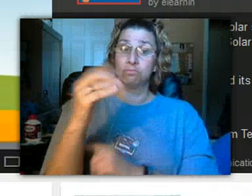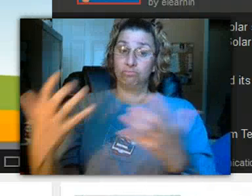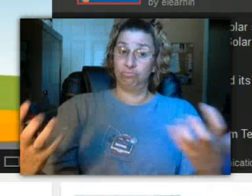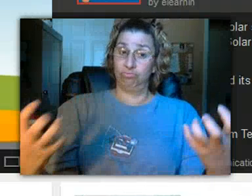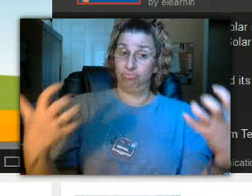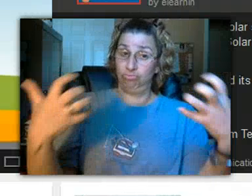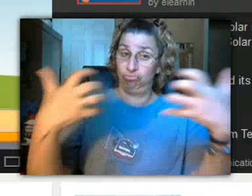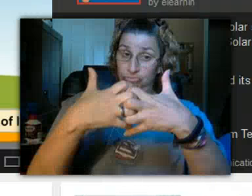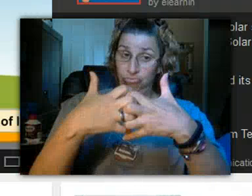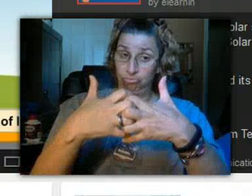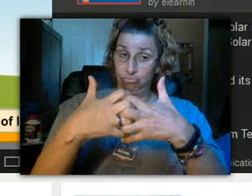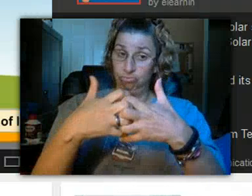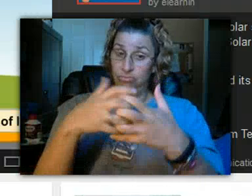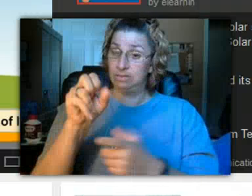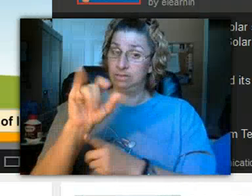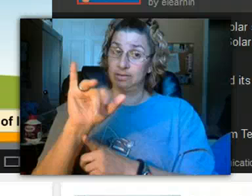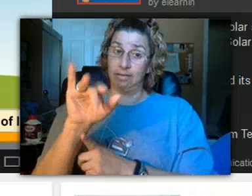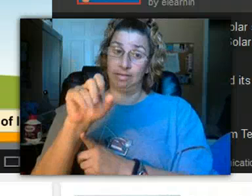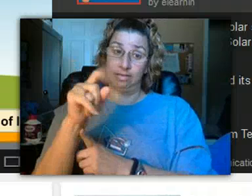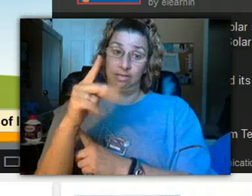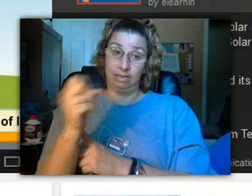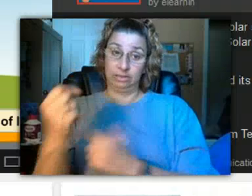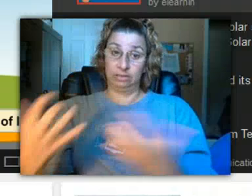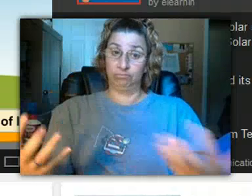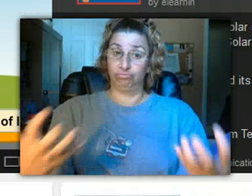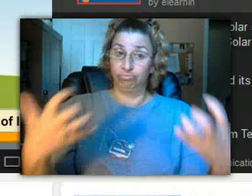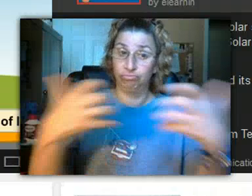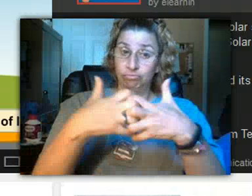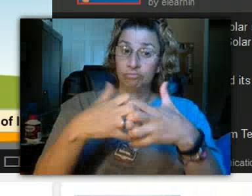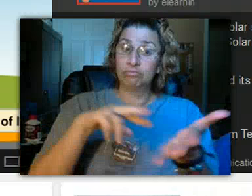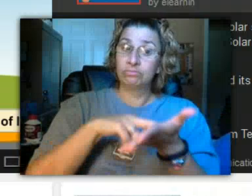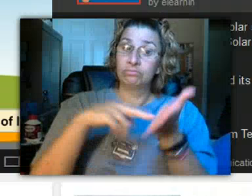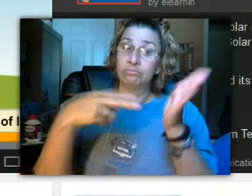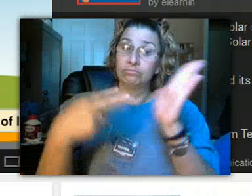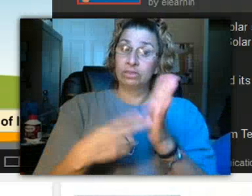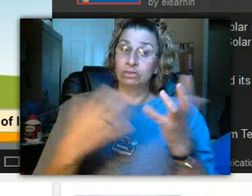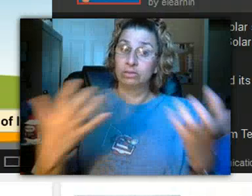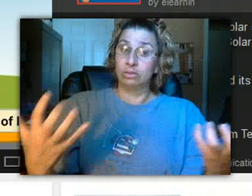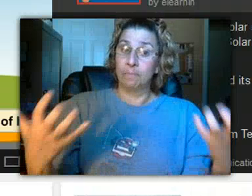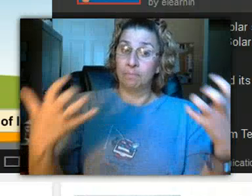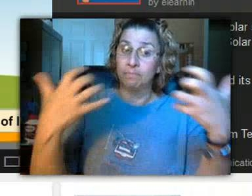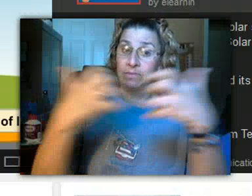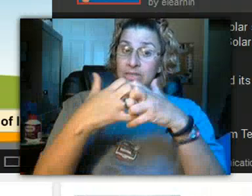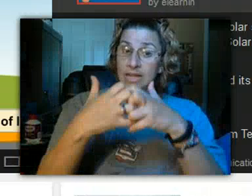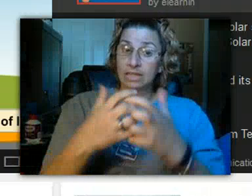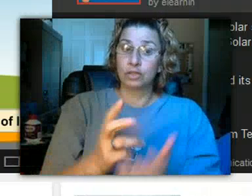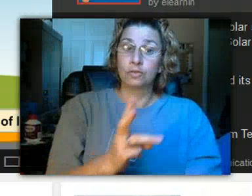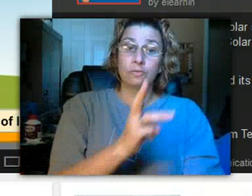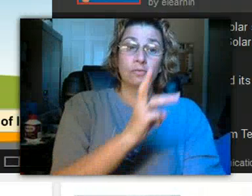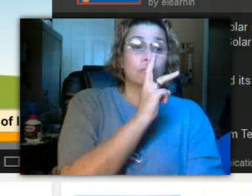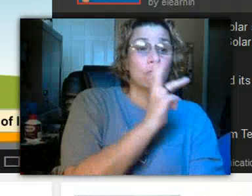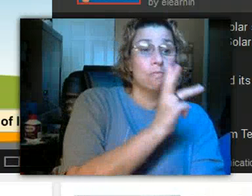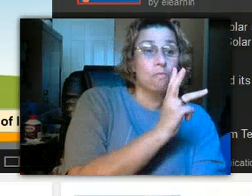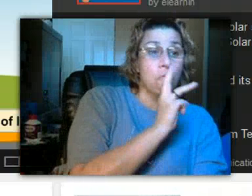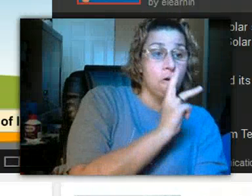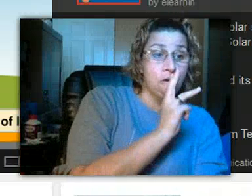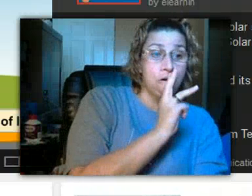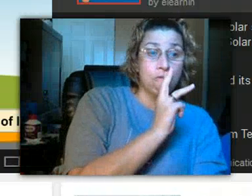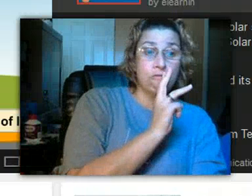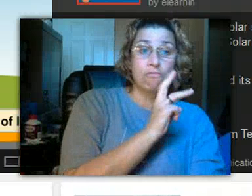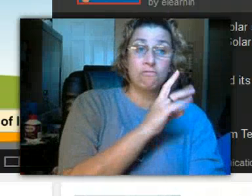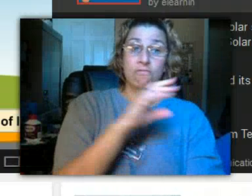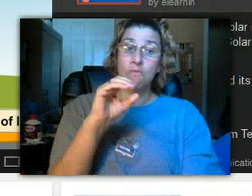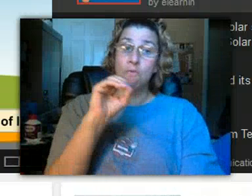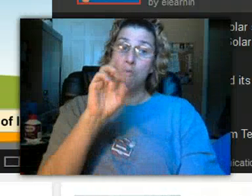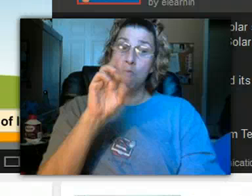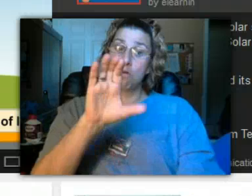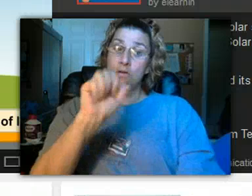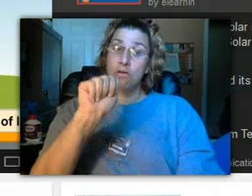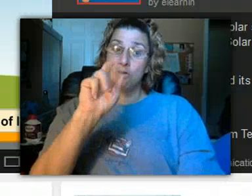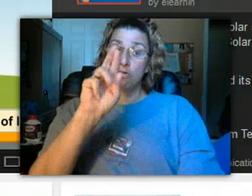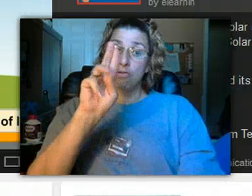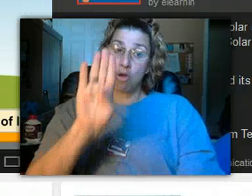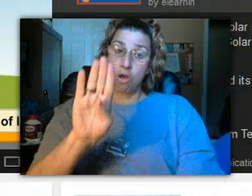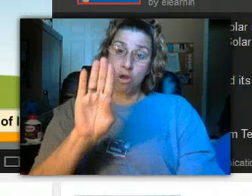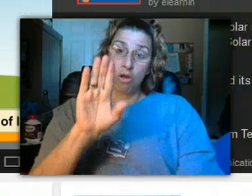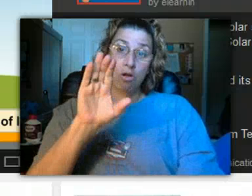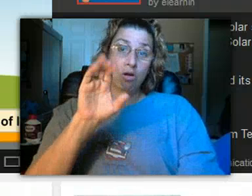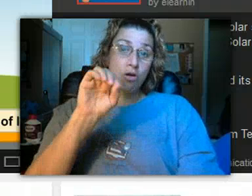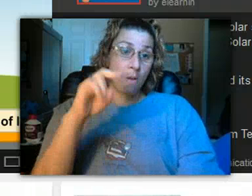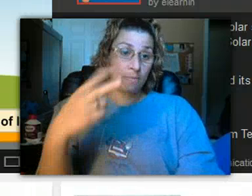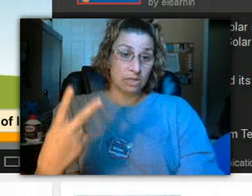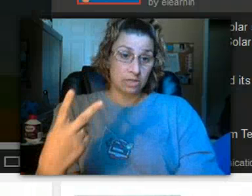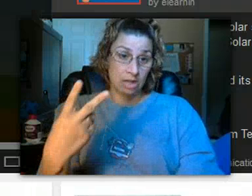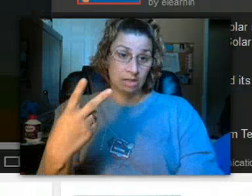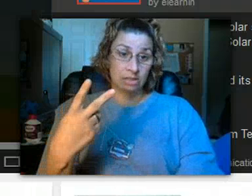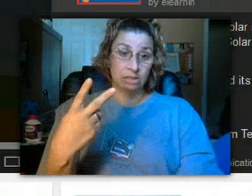combining. Hence, photosynthesis literally means combining water or carbon dioxide in the presence